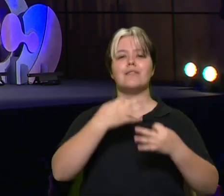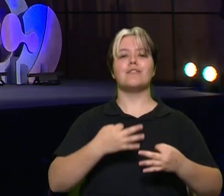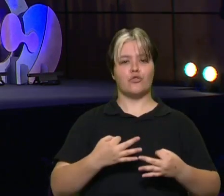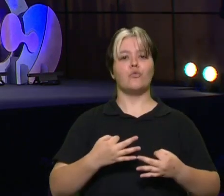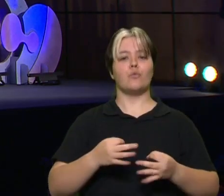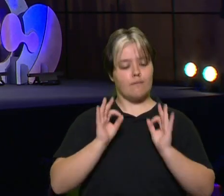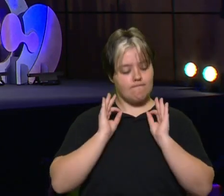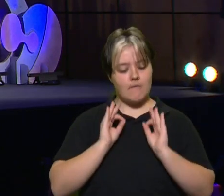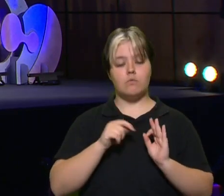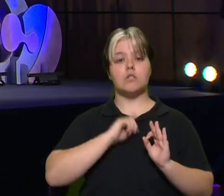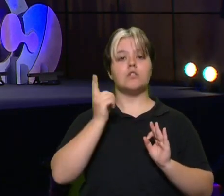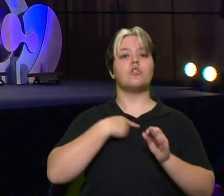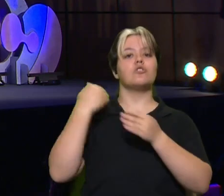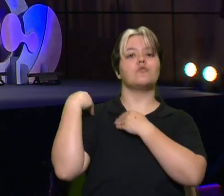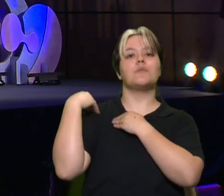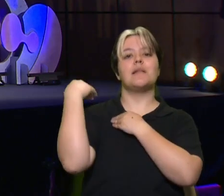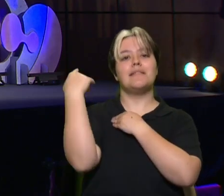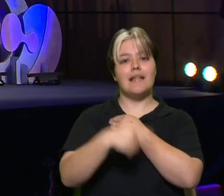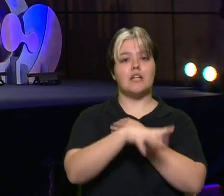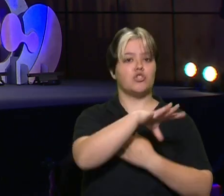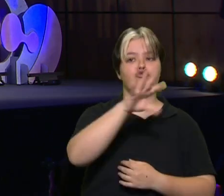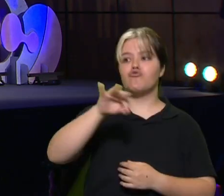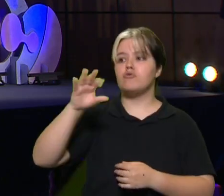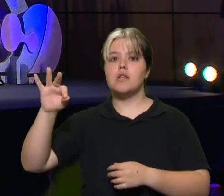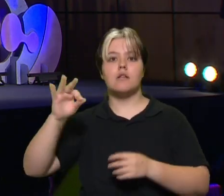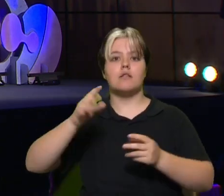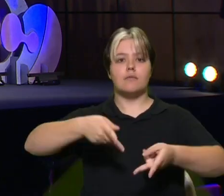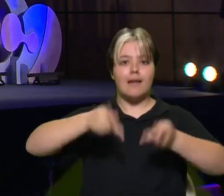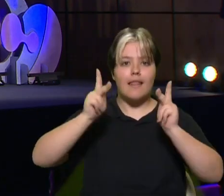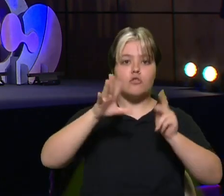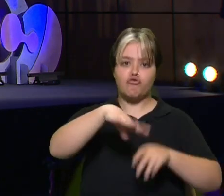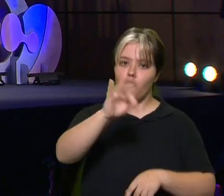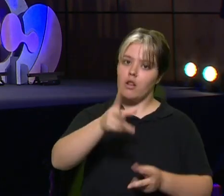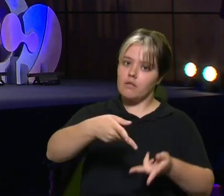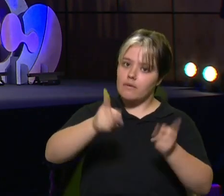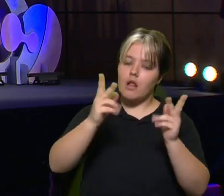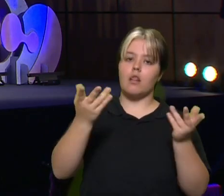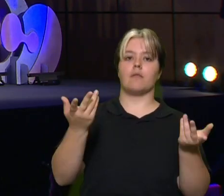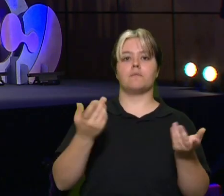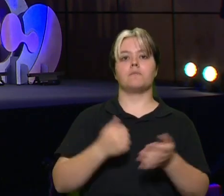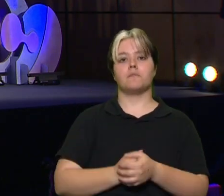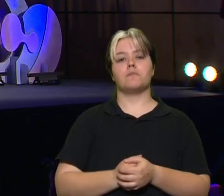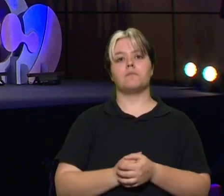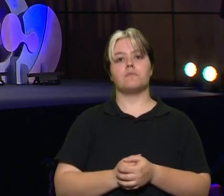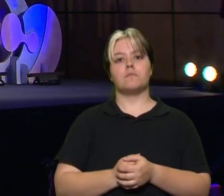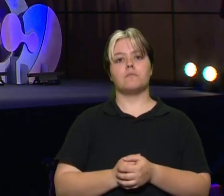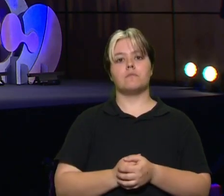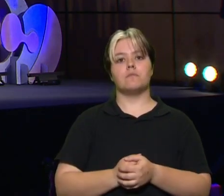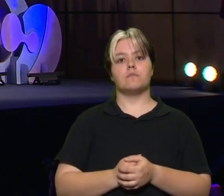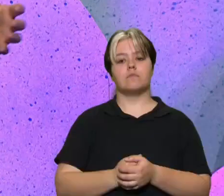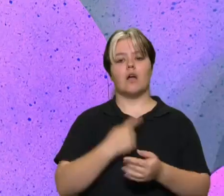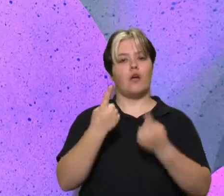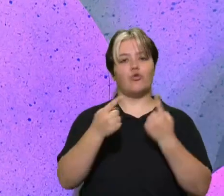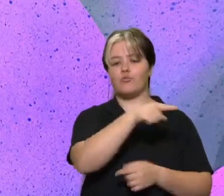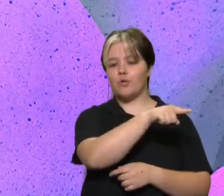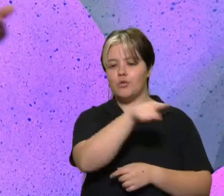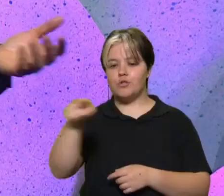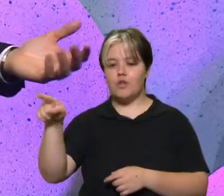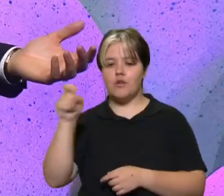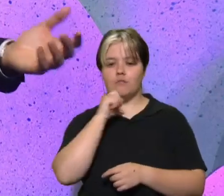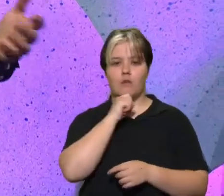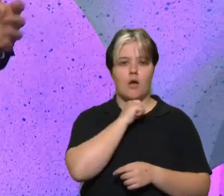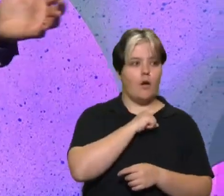And I bring you this subject because I believe this. We have the opportunity the responsibility to choose freedom. And some